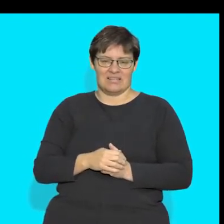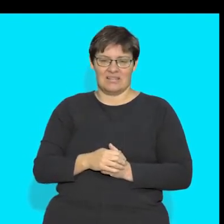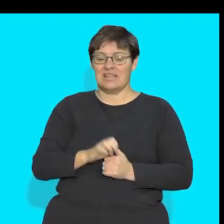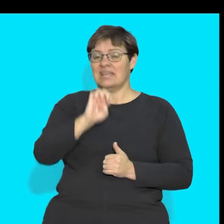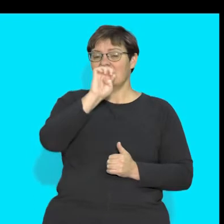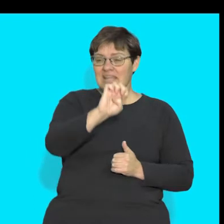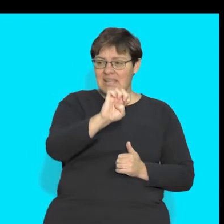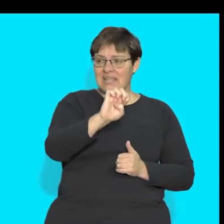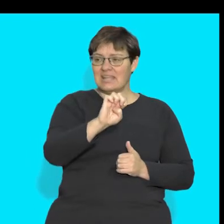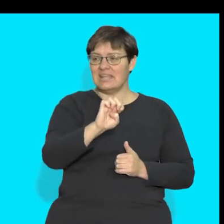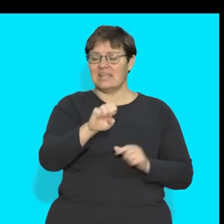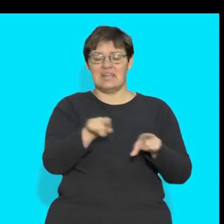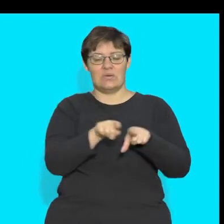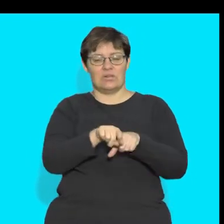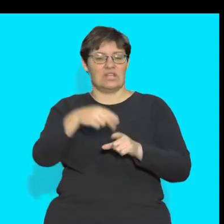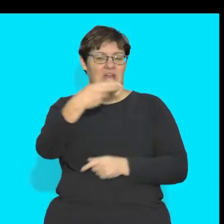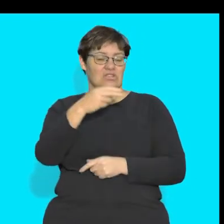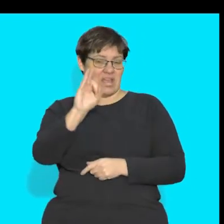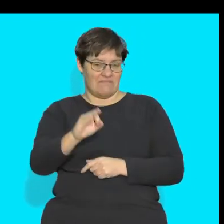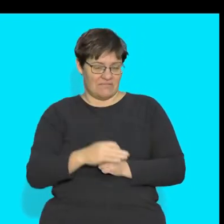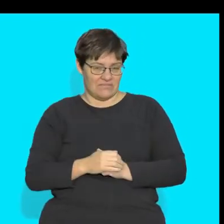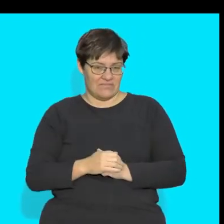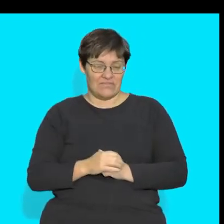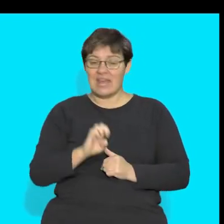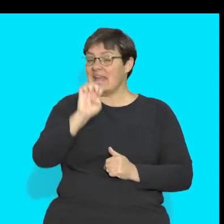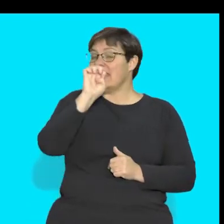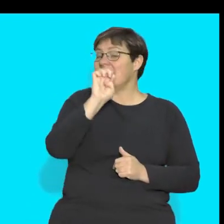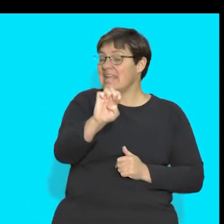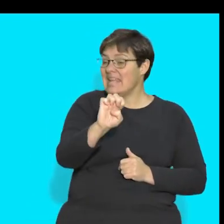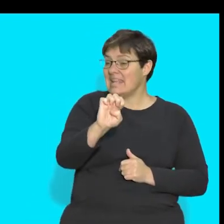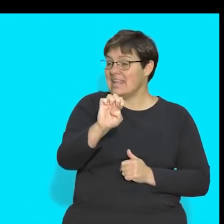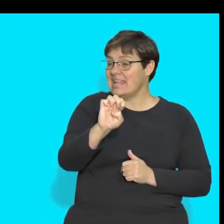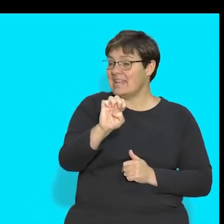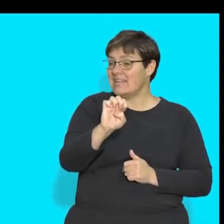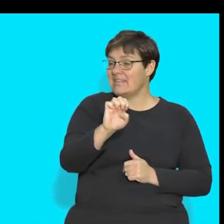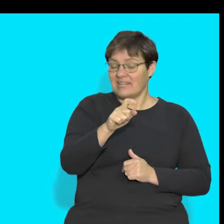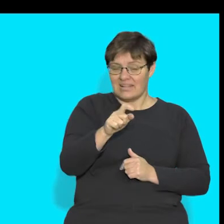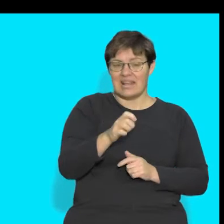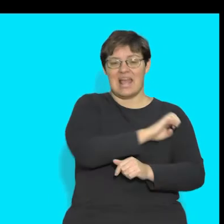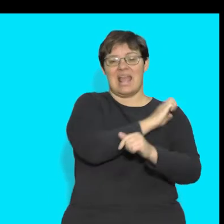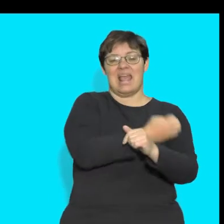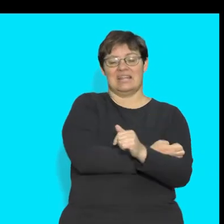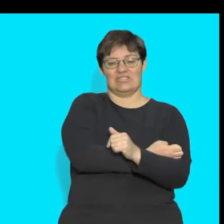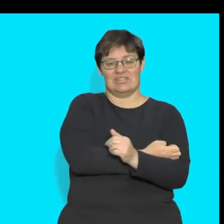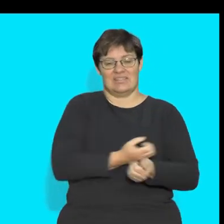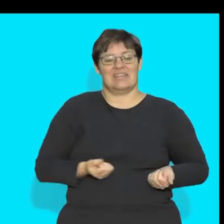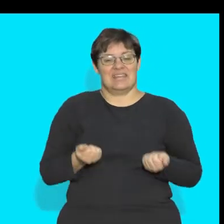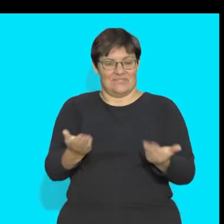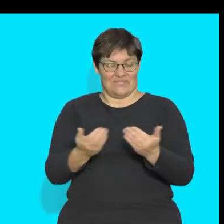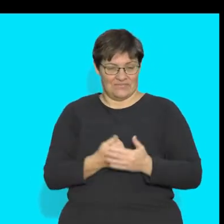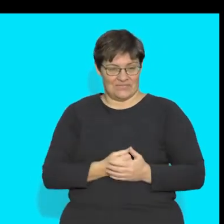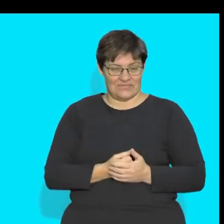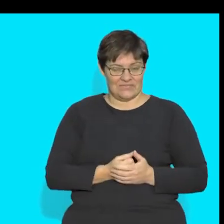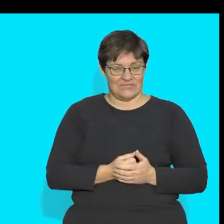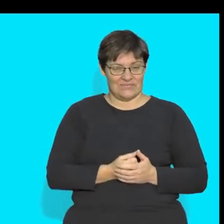that E equals HF. The E that we're talking about is the energy that's being given off